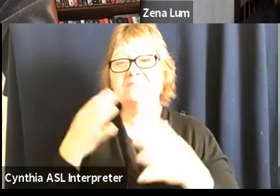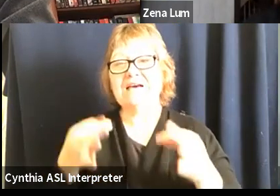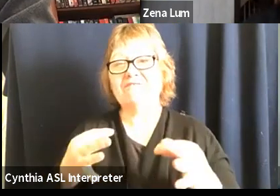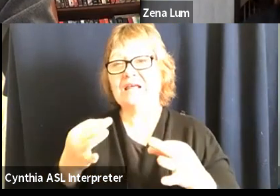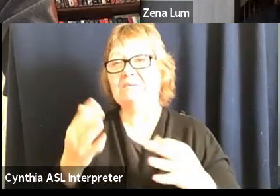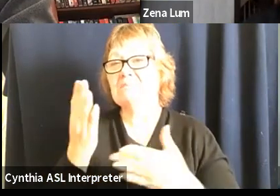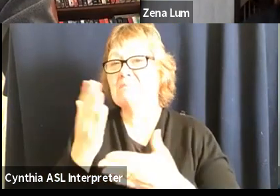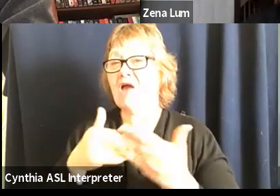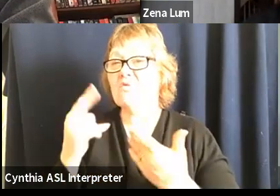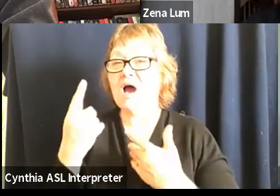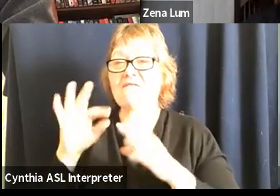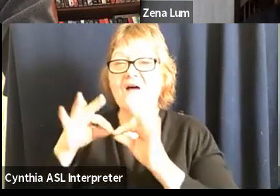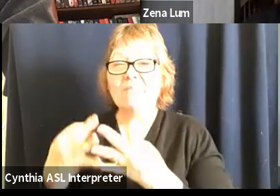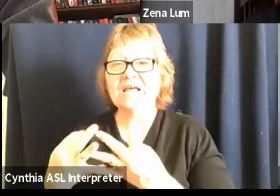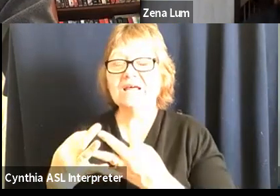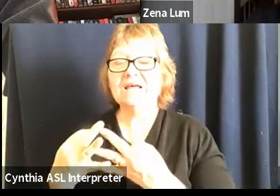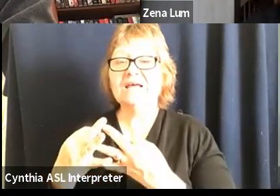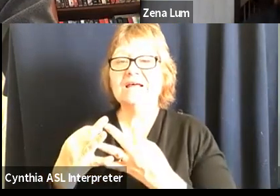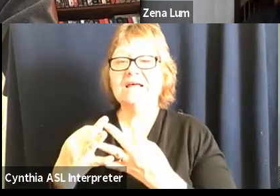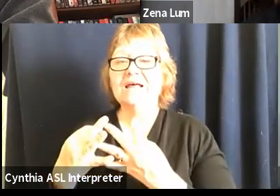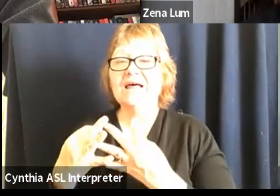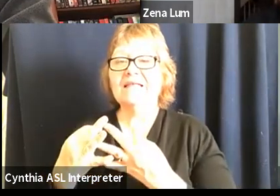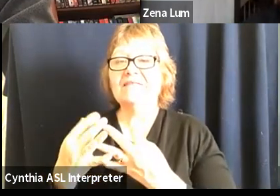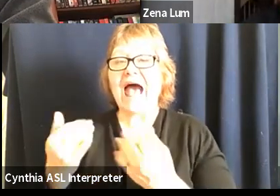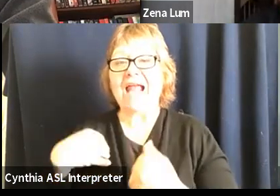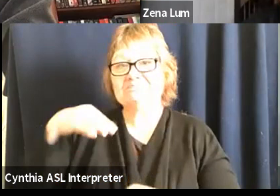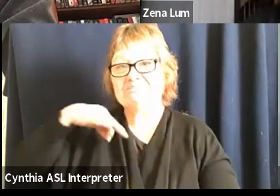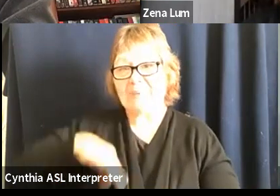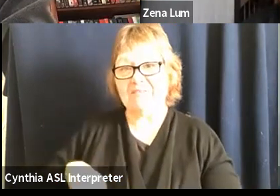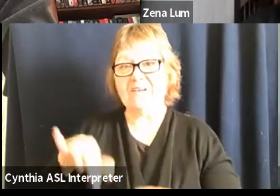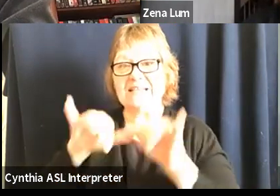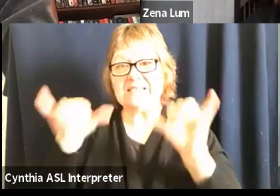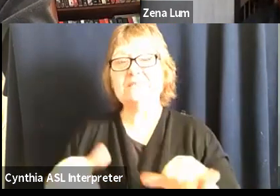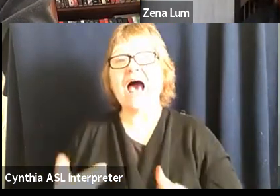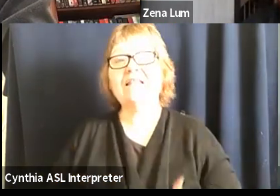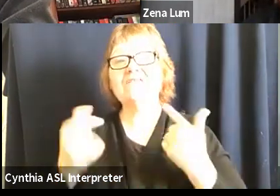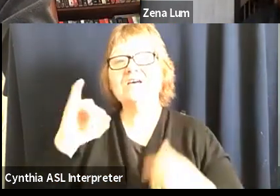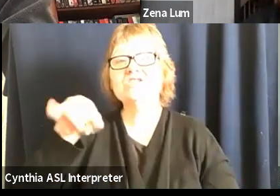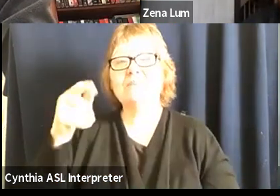families that game the system for my kids. So I live in Jamaica Plain.